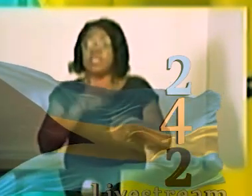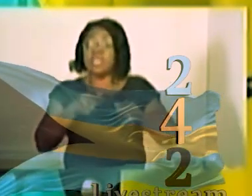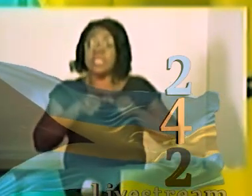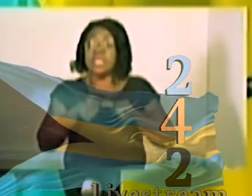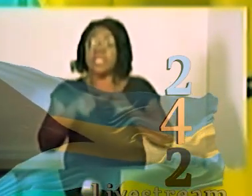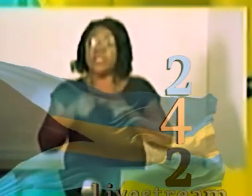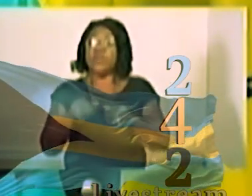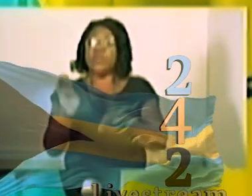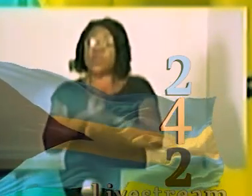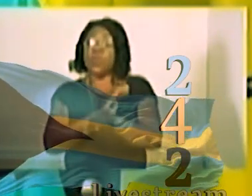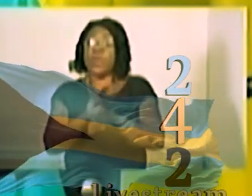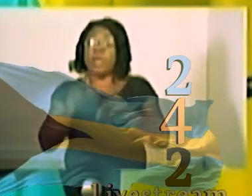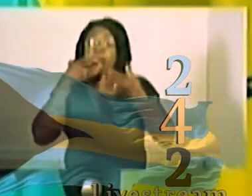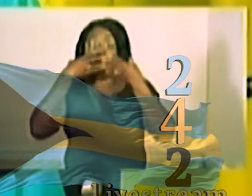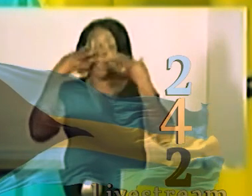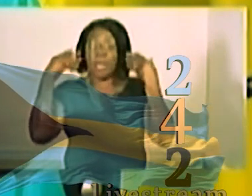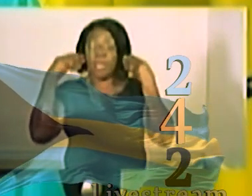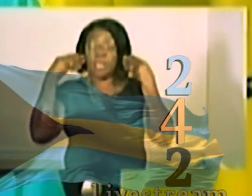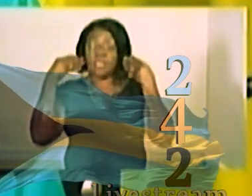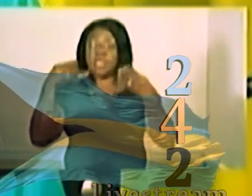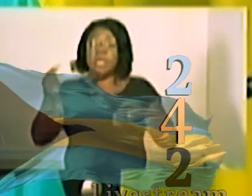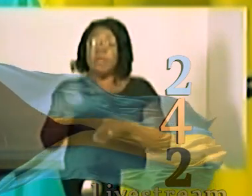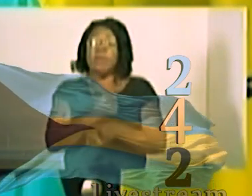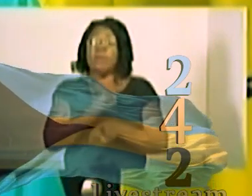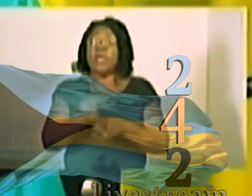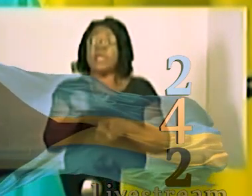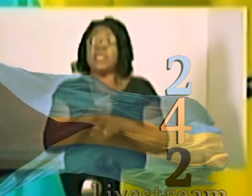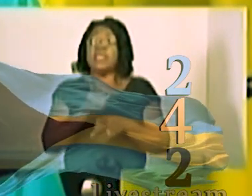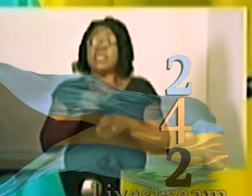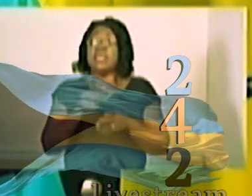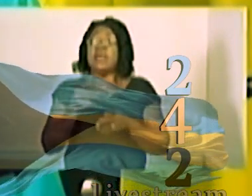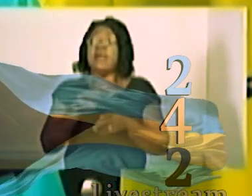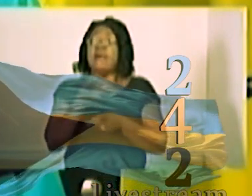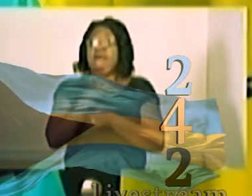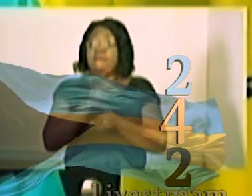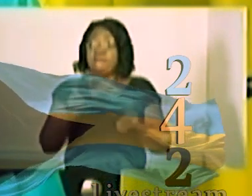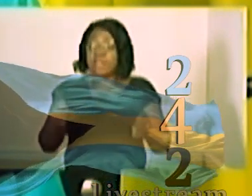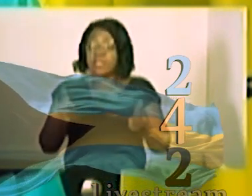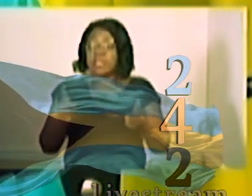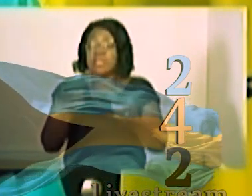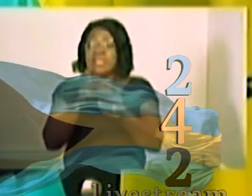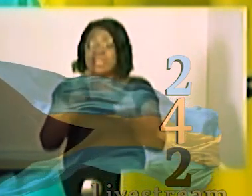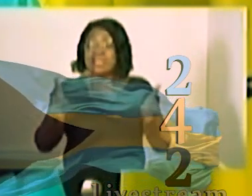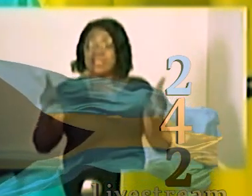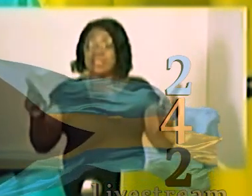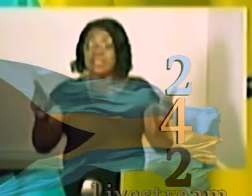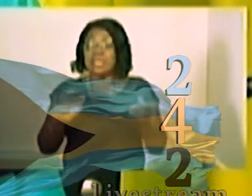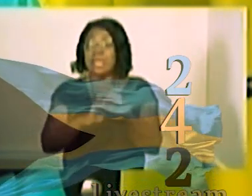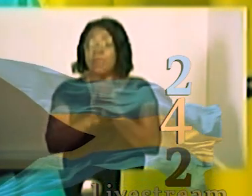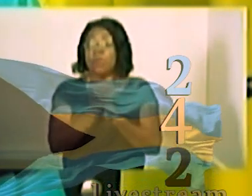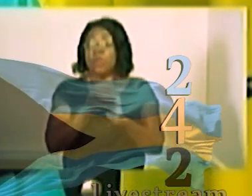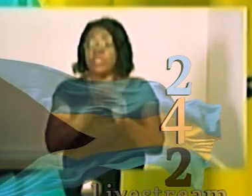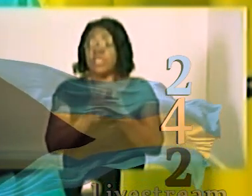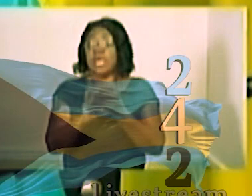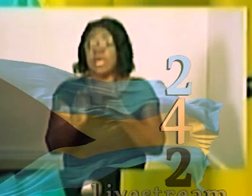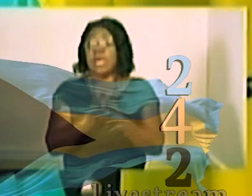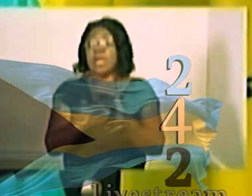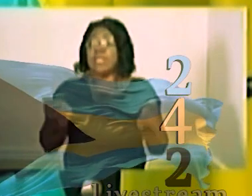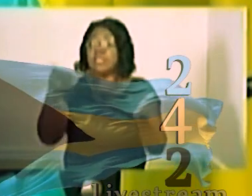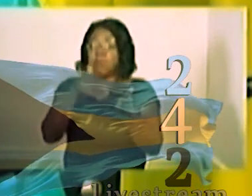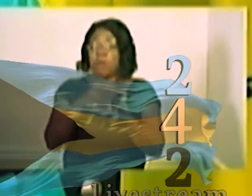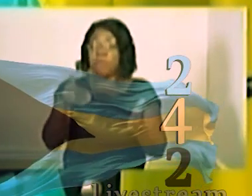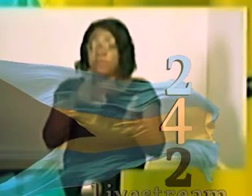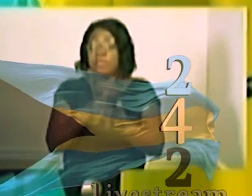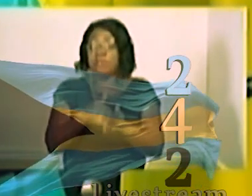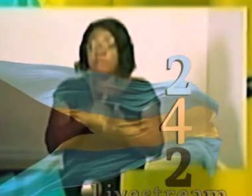mask, practicing physical distancing, and washing our hands often and thoroughly.